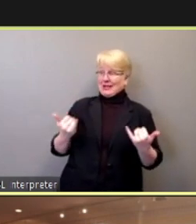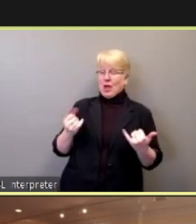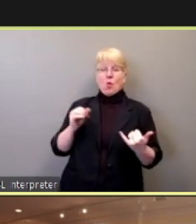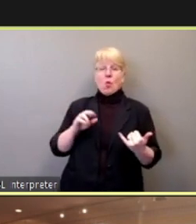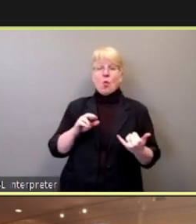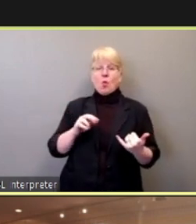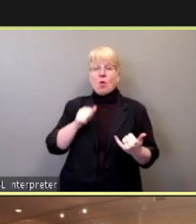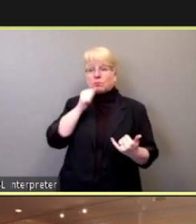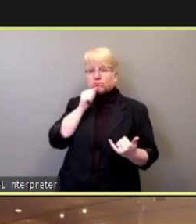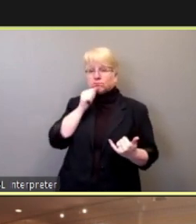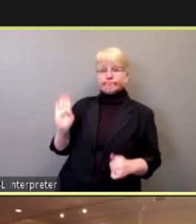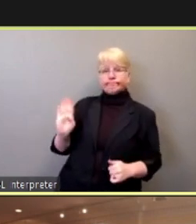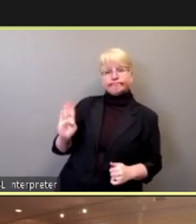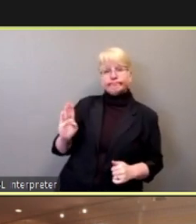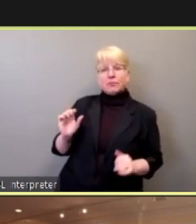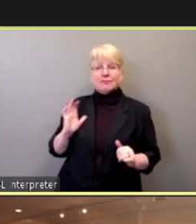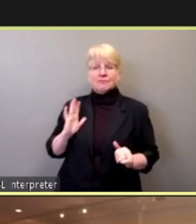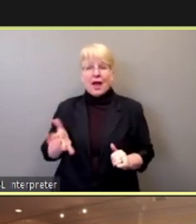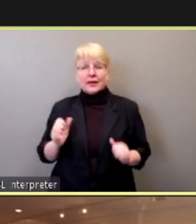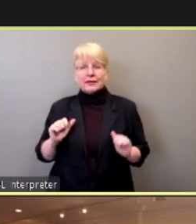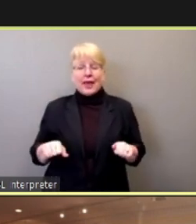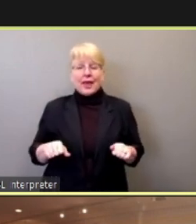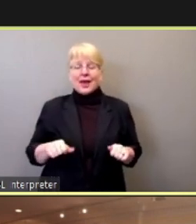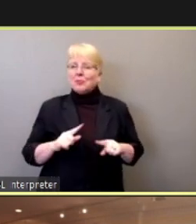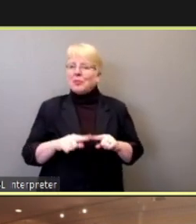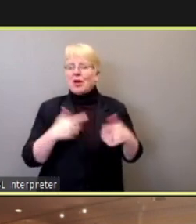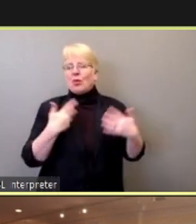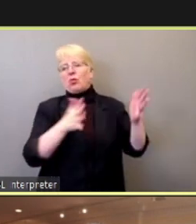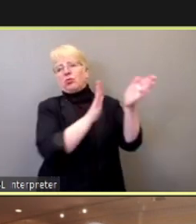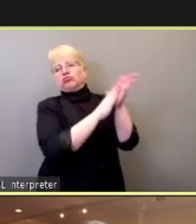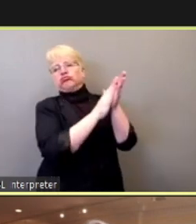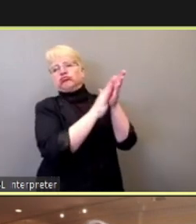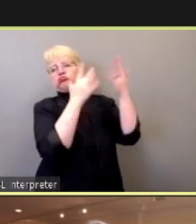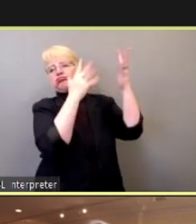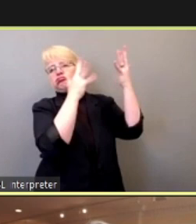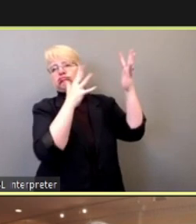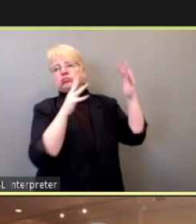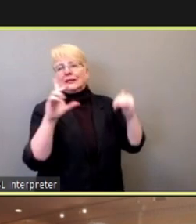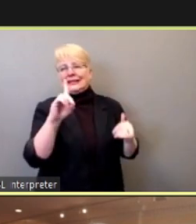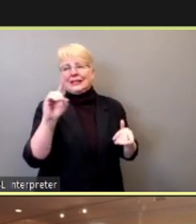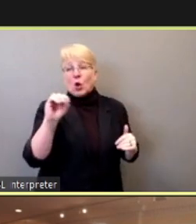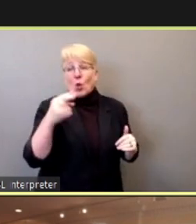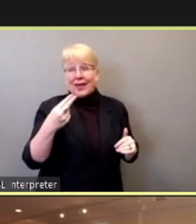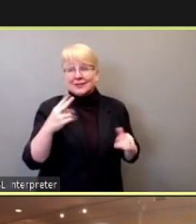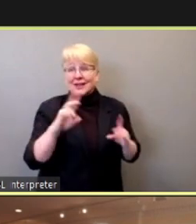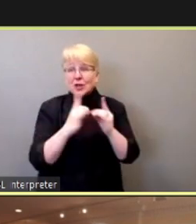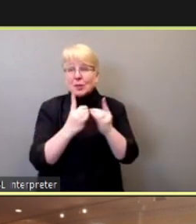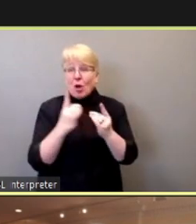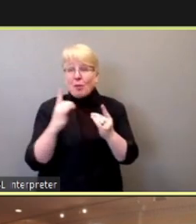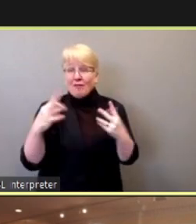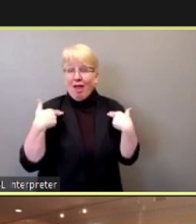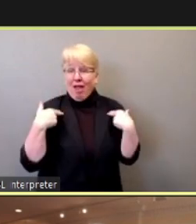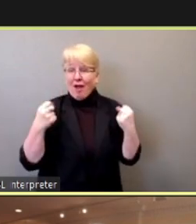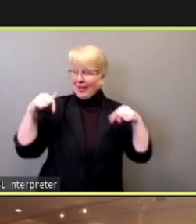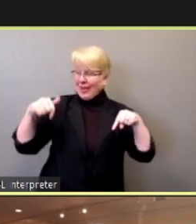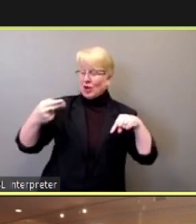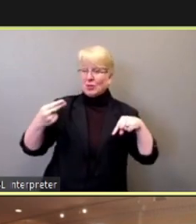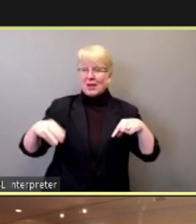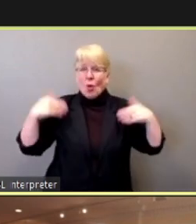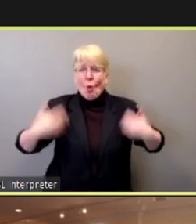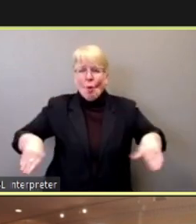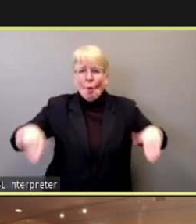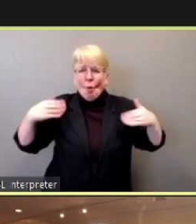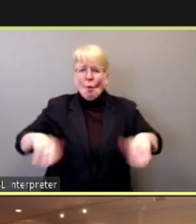But again, hats off to DOH. There's an enormous amount of data that has to be processed to come up with this every 2 weeks,